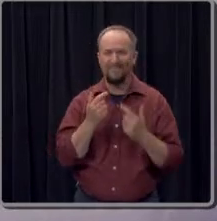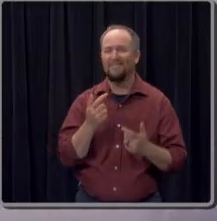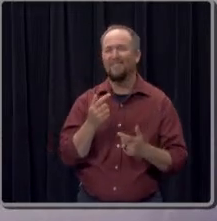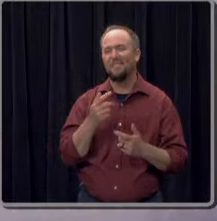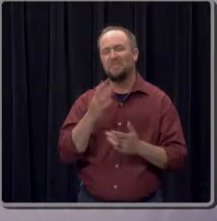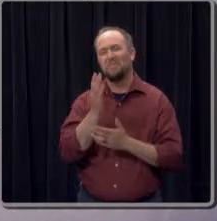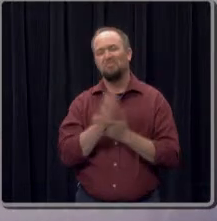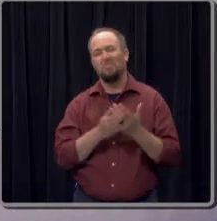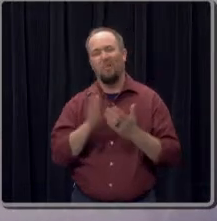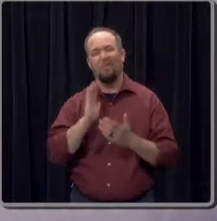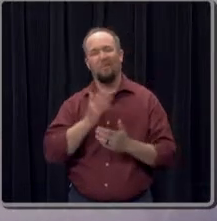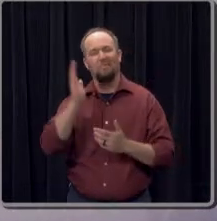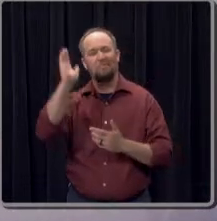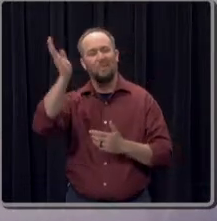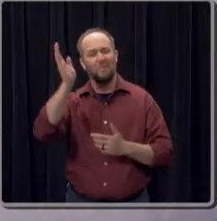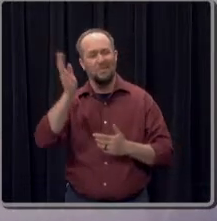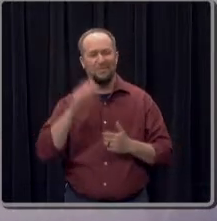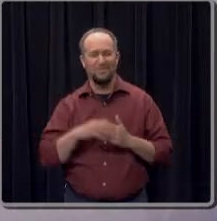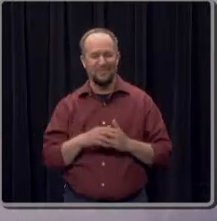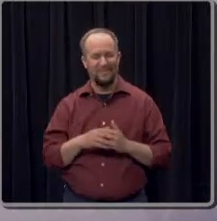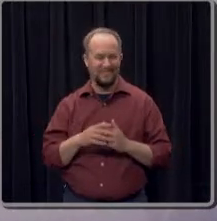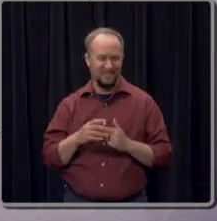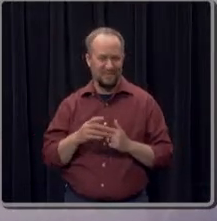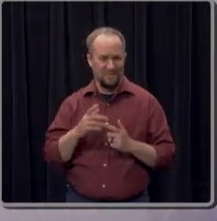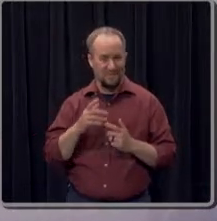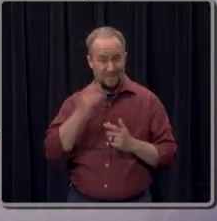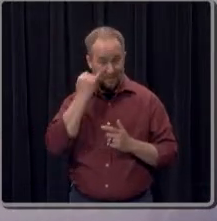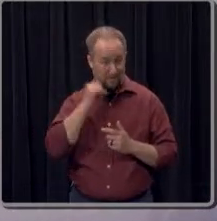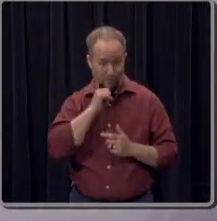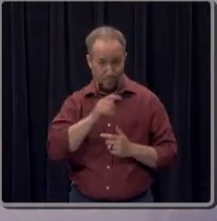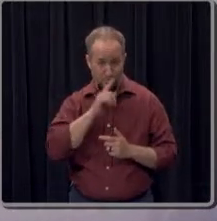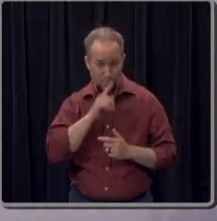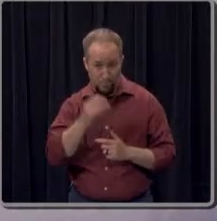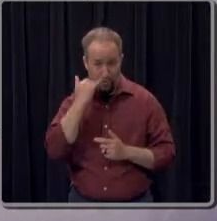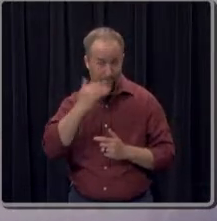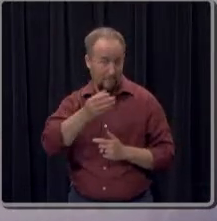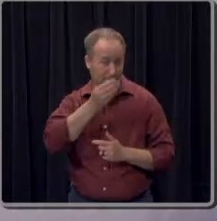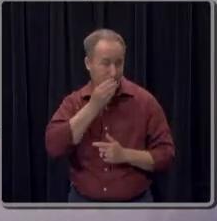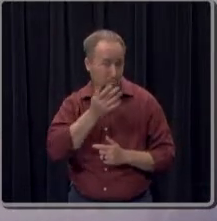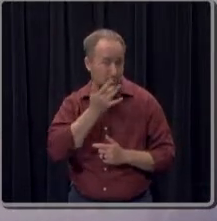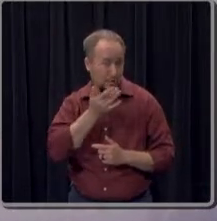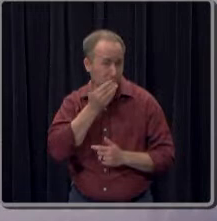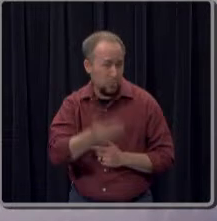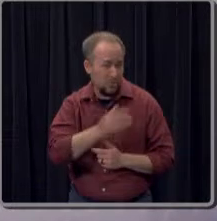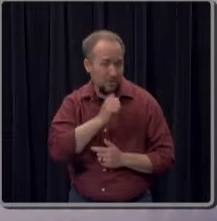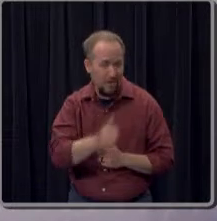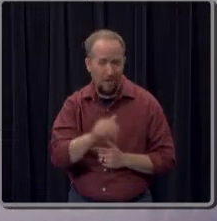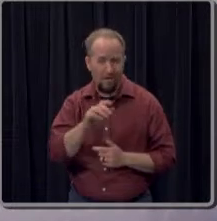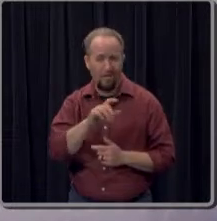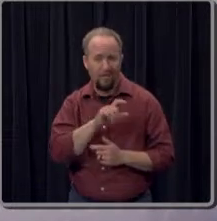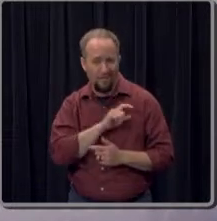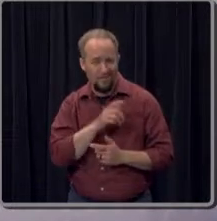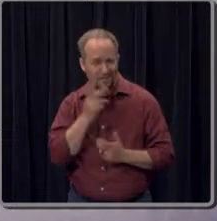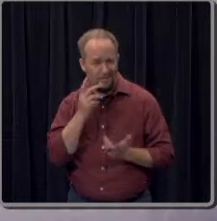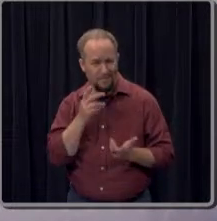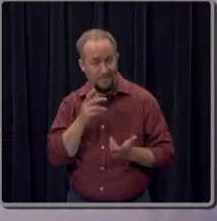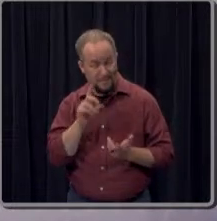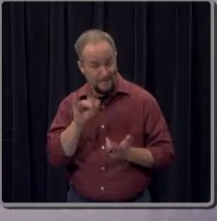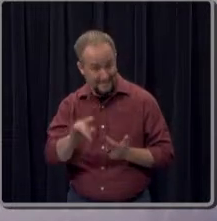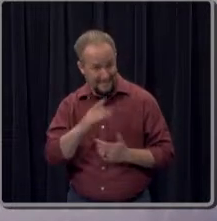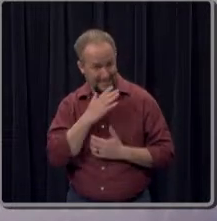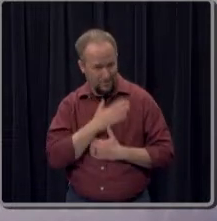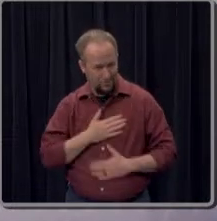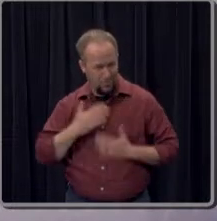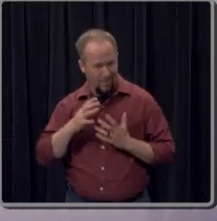as part of the presentation. Just in case you weren't sure if the food was good there or not, Officer Cox did enjoy it